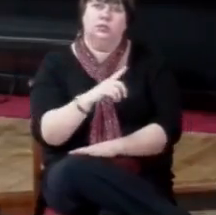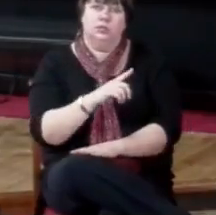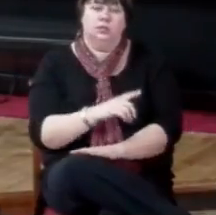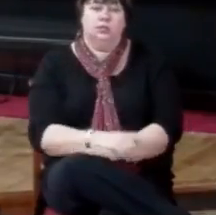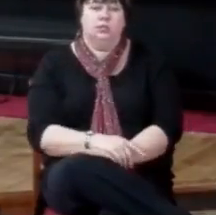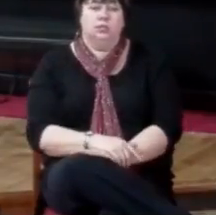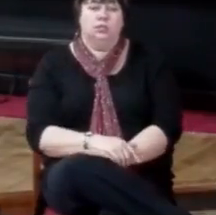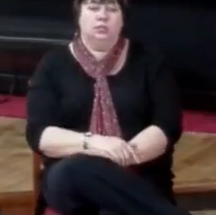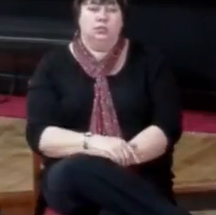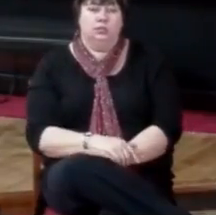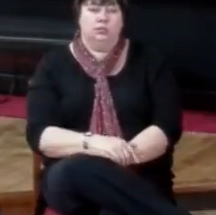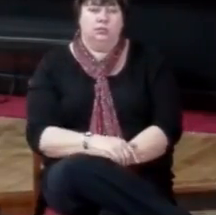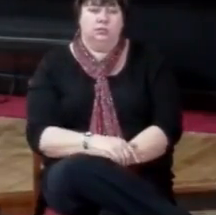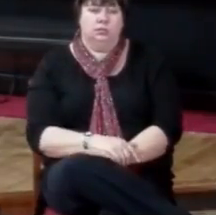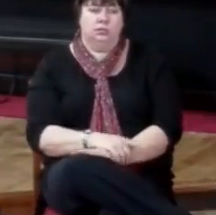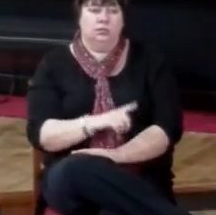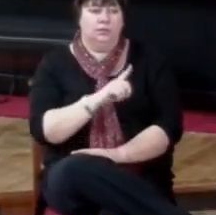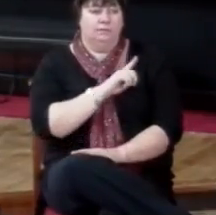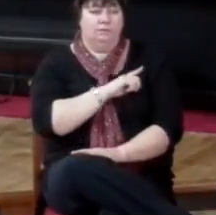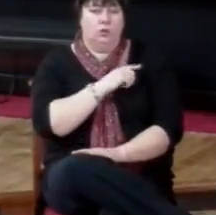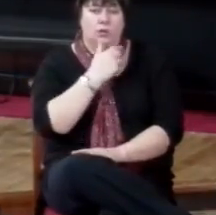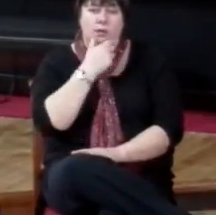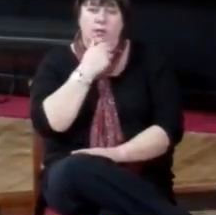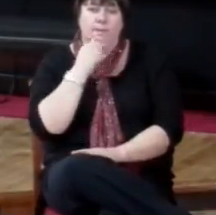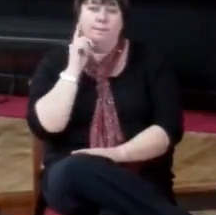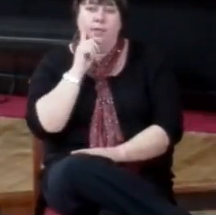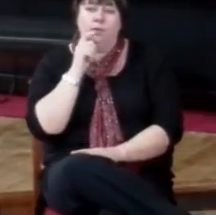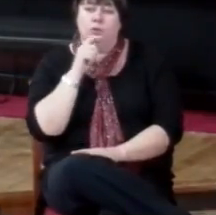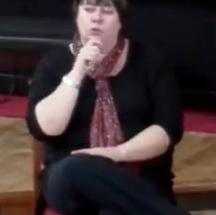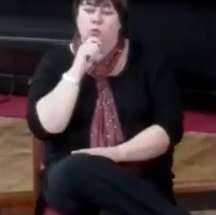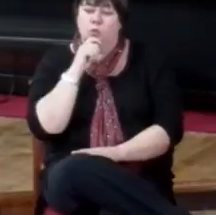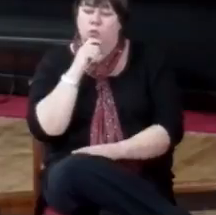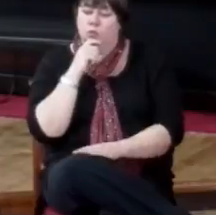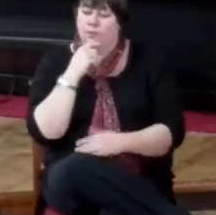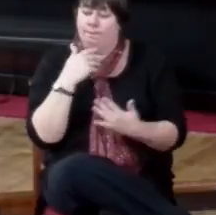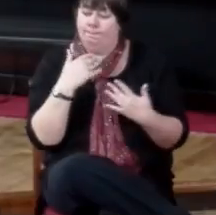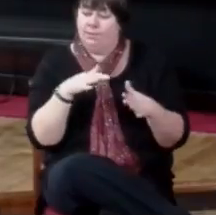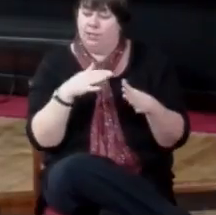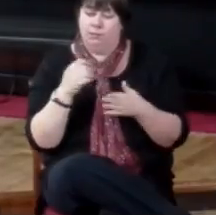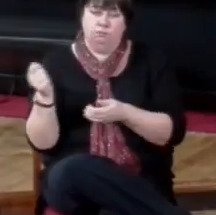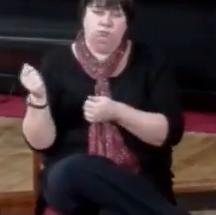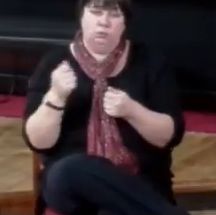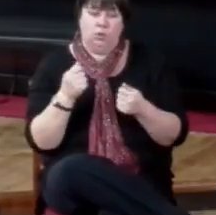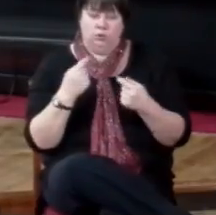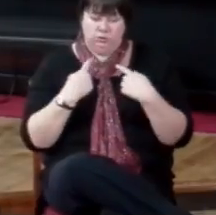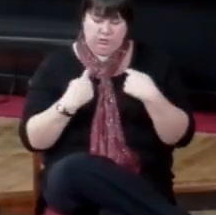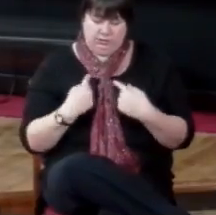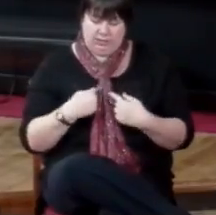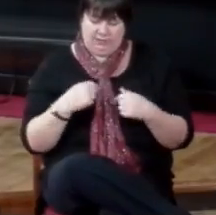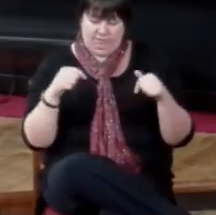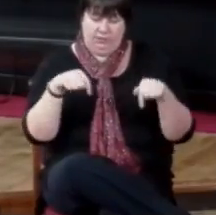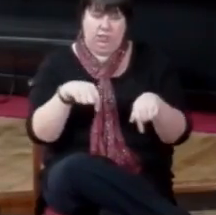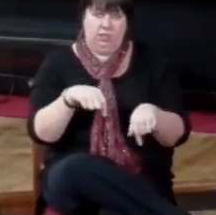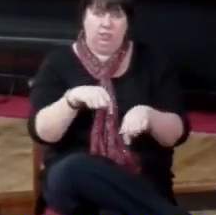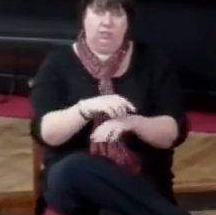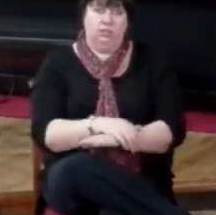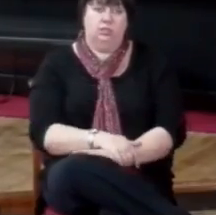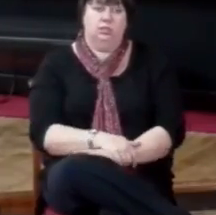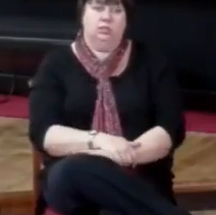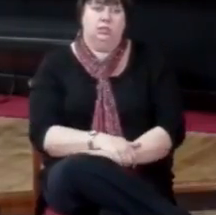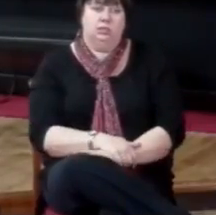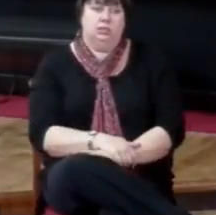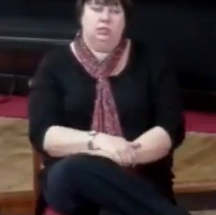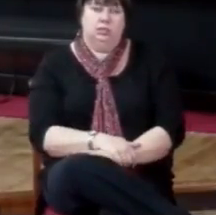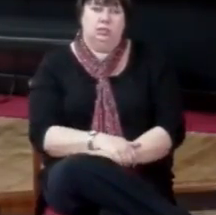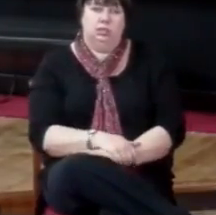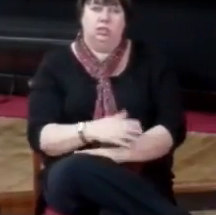for the people that we were mentioning earlier on who helped us to a place of faith. And I want us